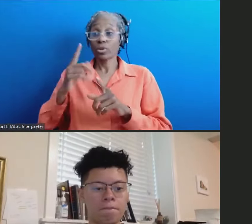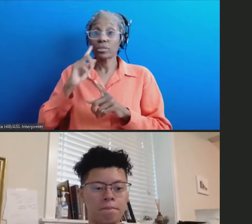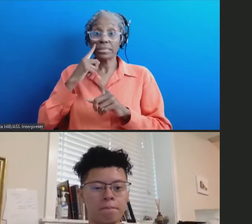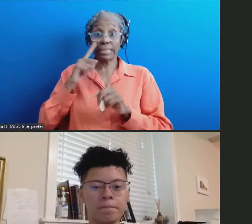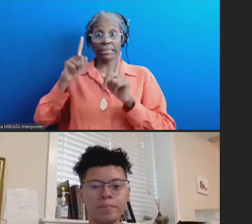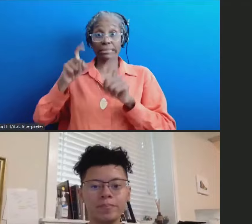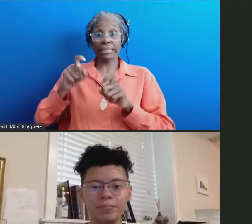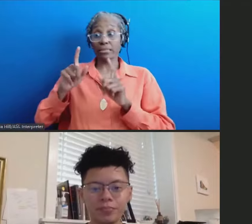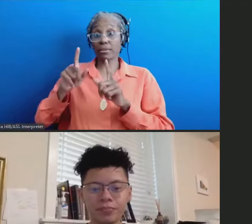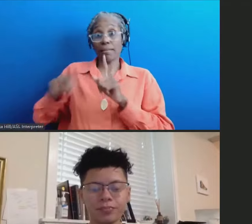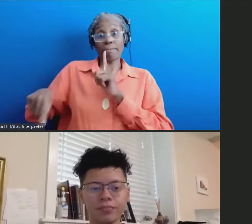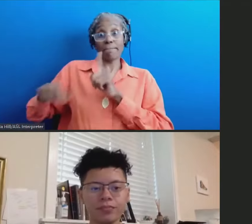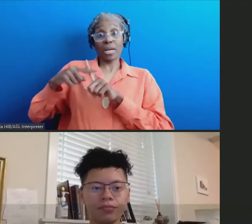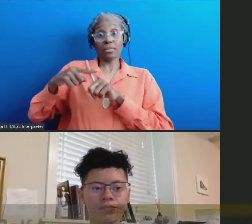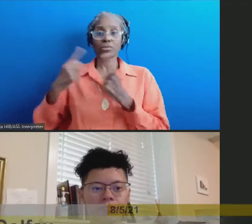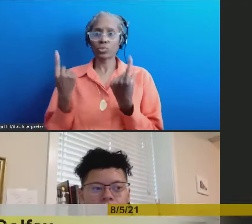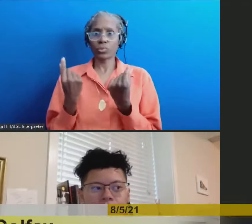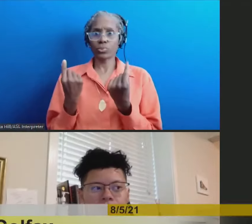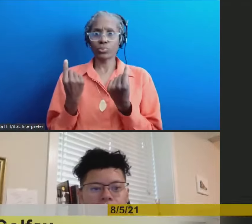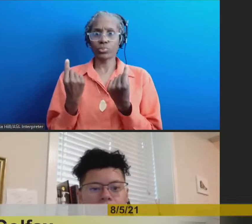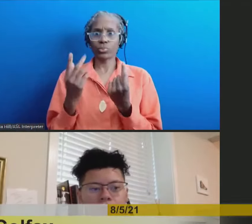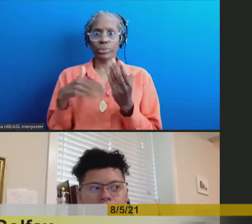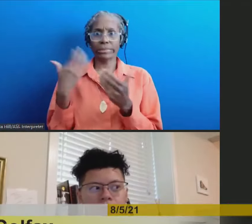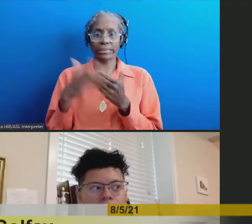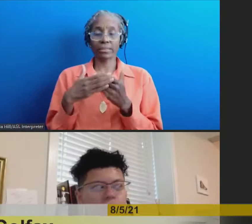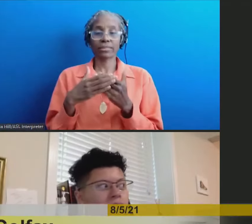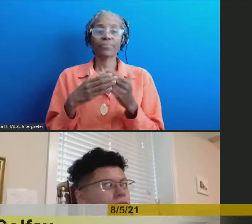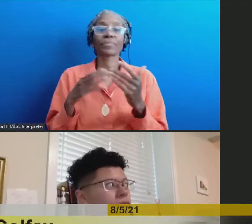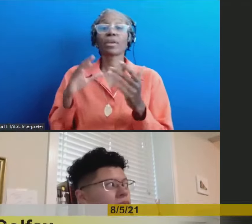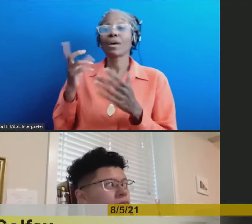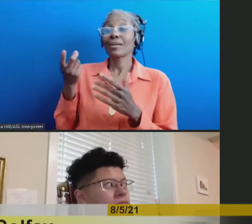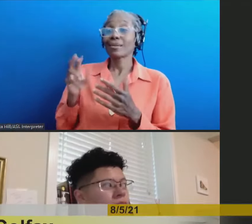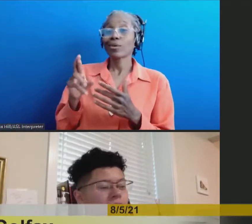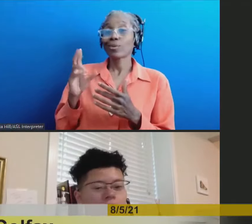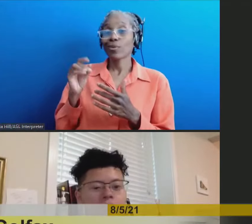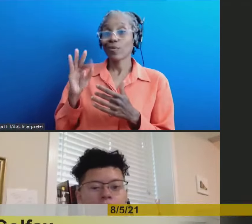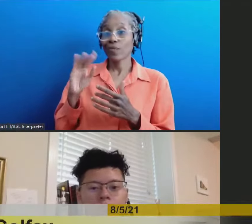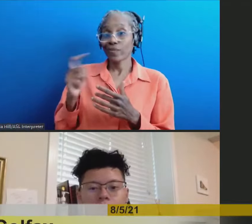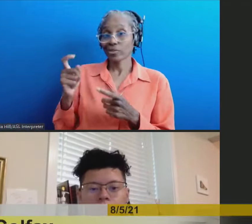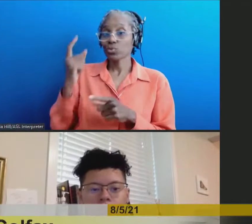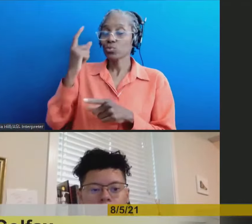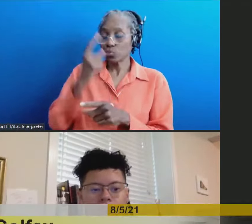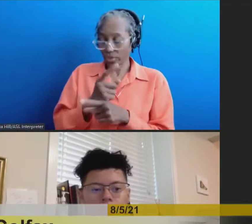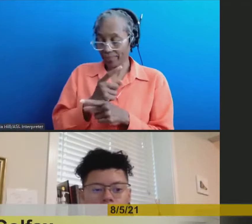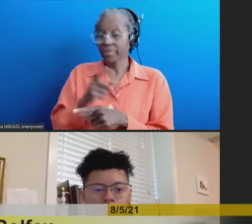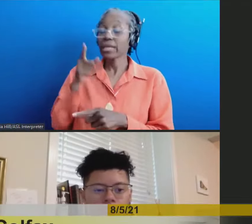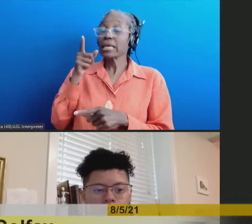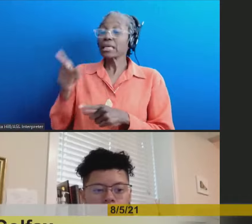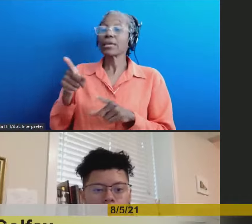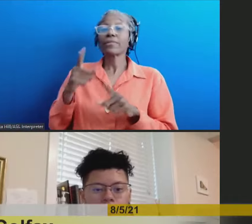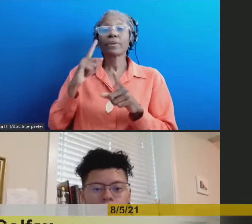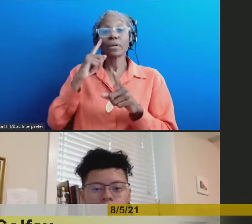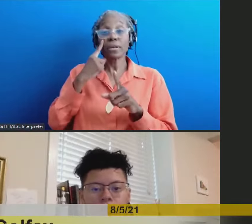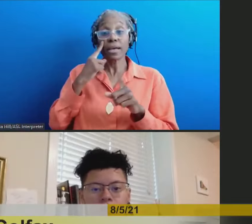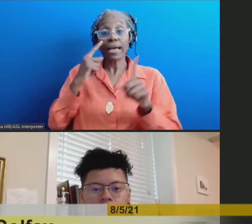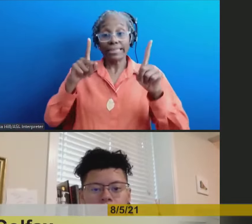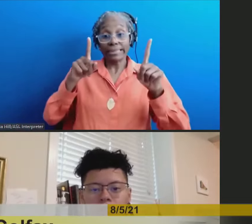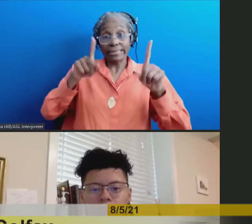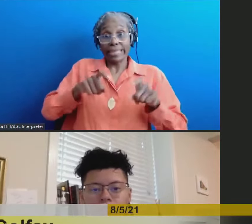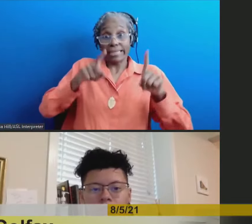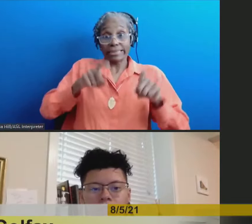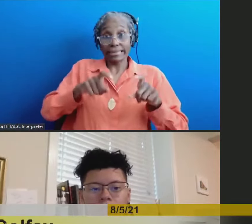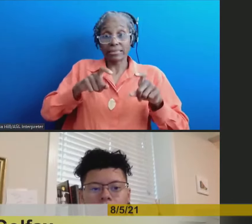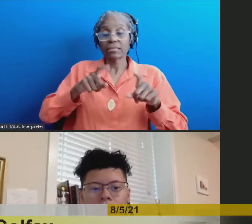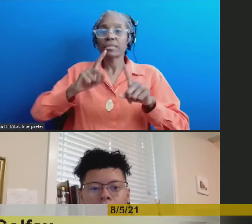so in terms of getting tested, there are a lot of different circumstances, so I